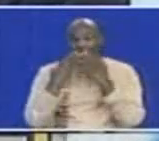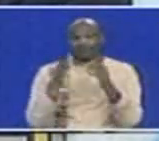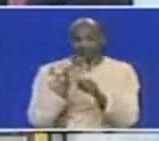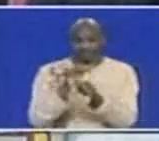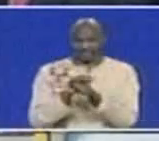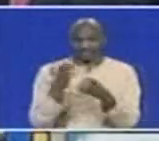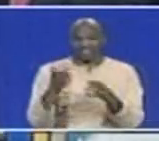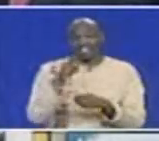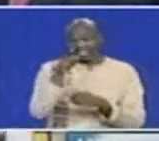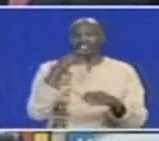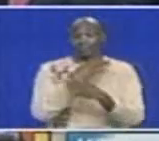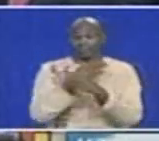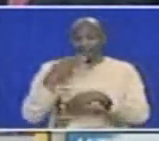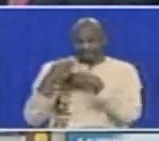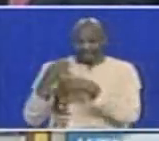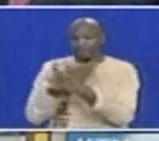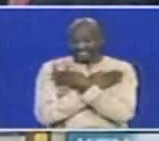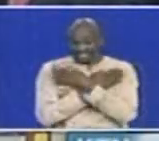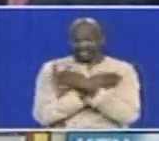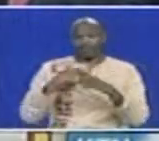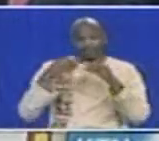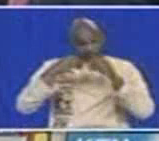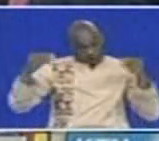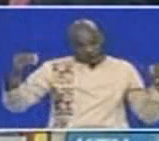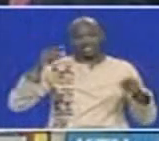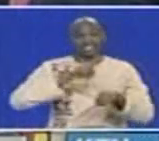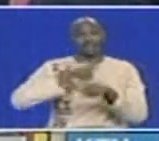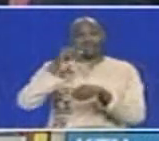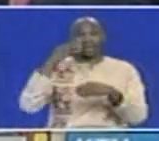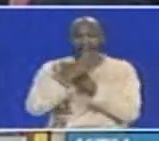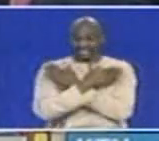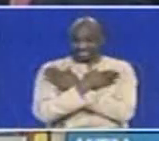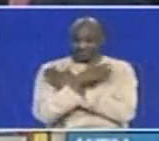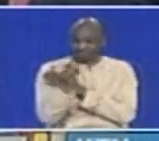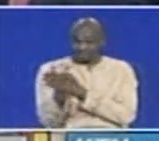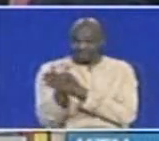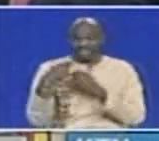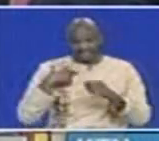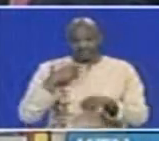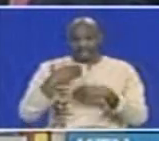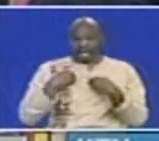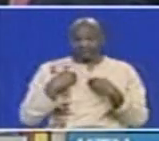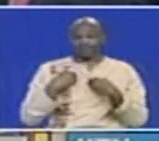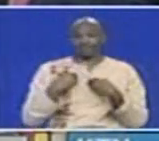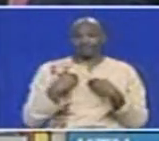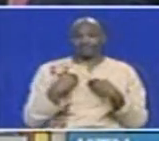Thank you very much, Nelson. This partnership is going to be a long-term partnership. In other words, wherever